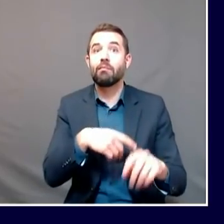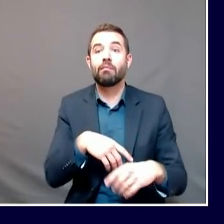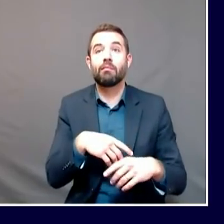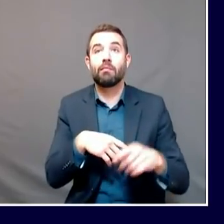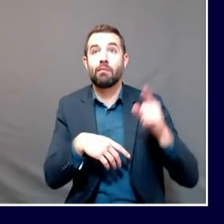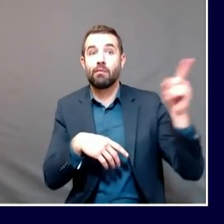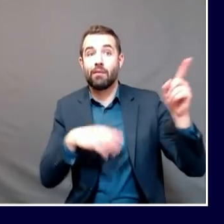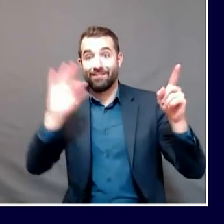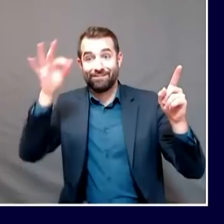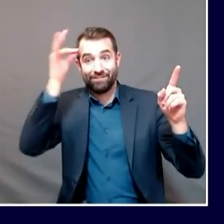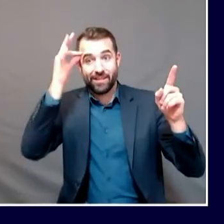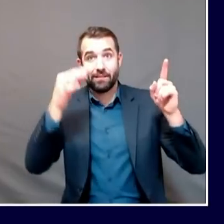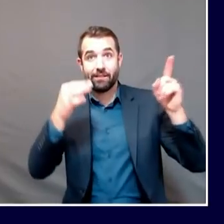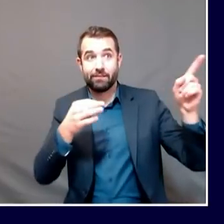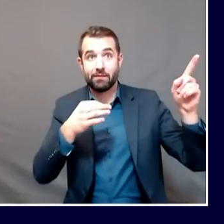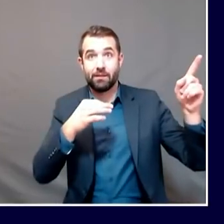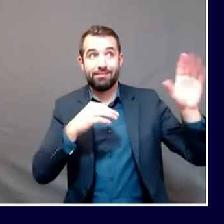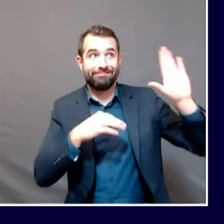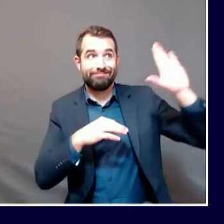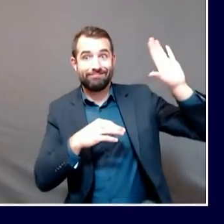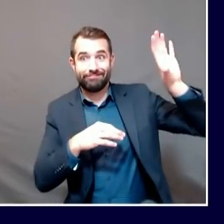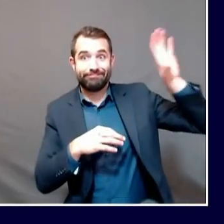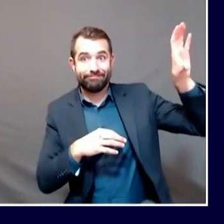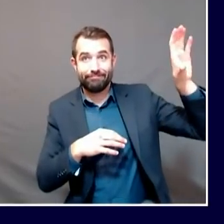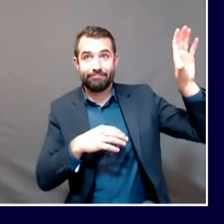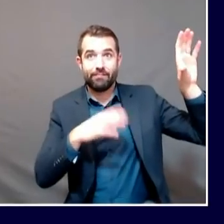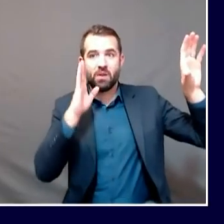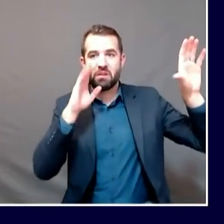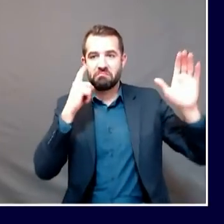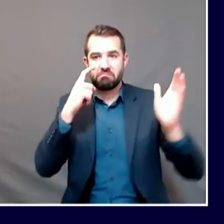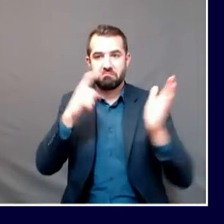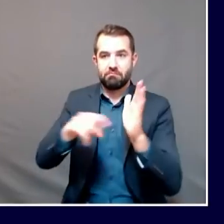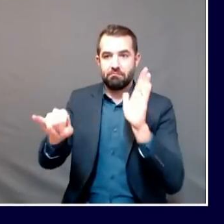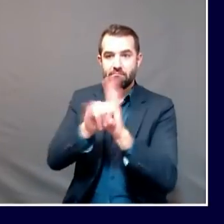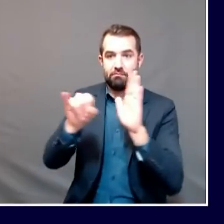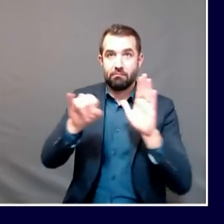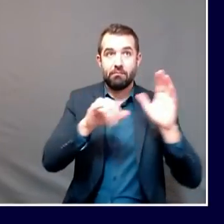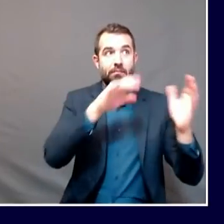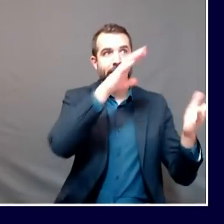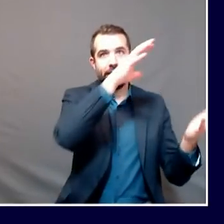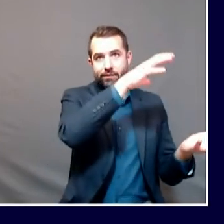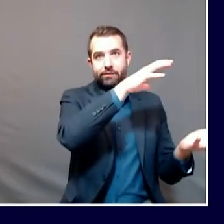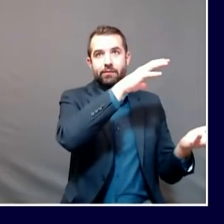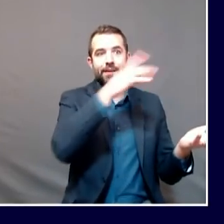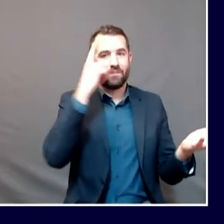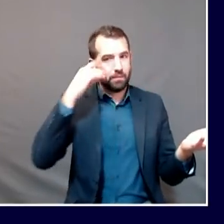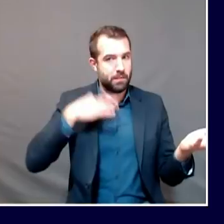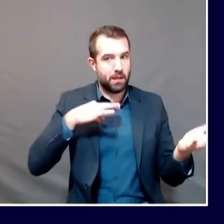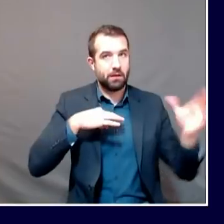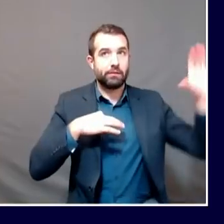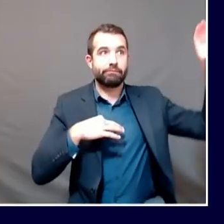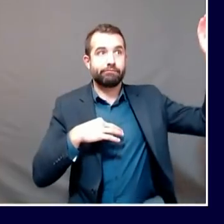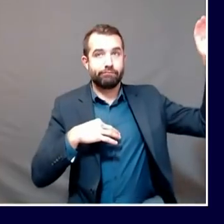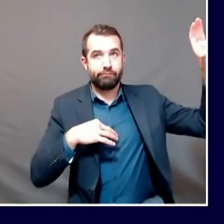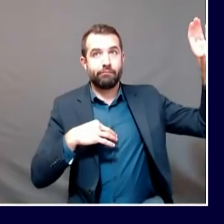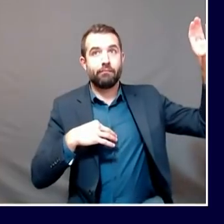are held in reserve at a warehouse where the pharmacy chains themselves will divvy them up and send them out with their employees